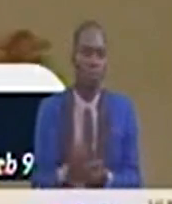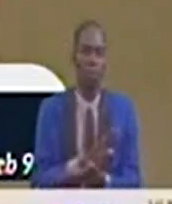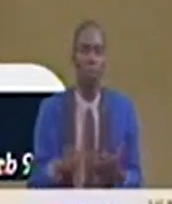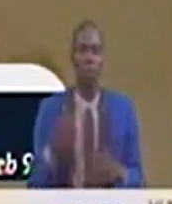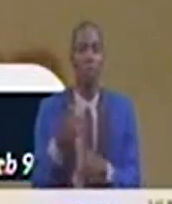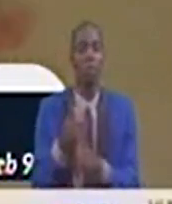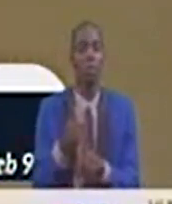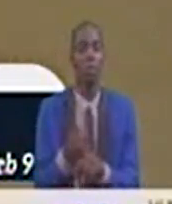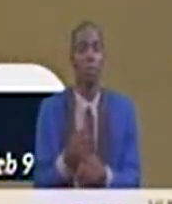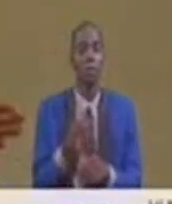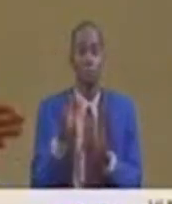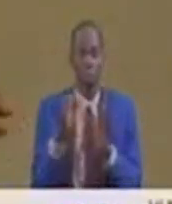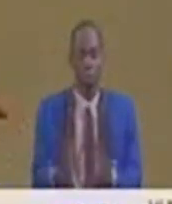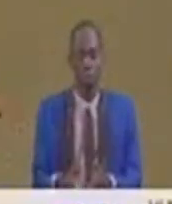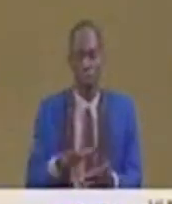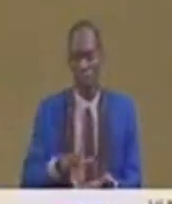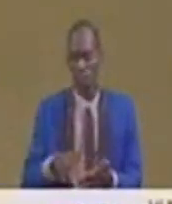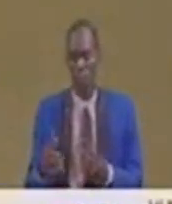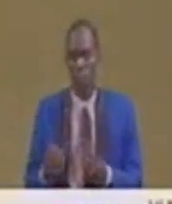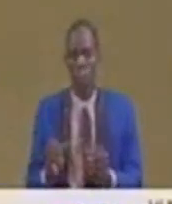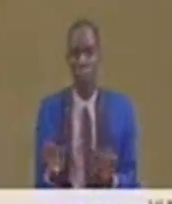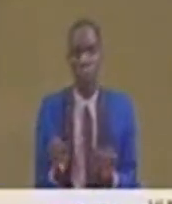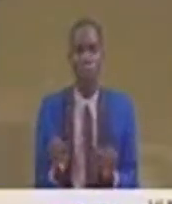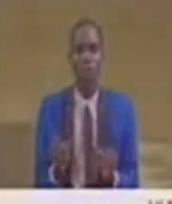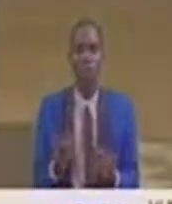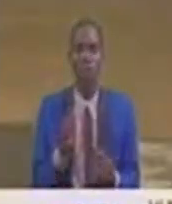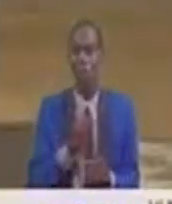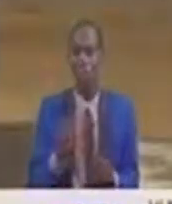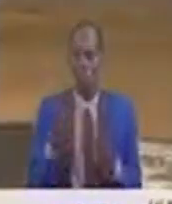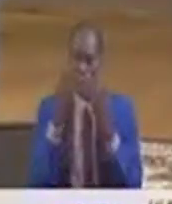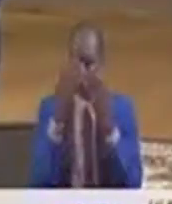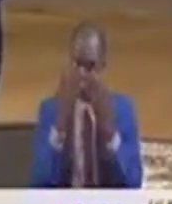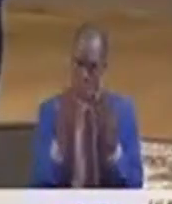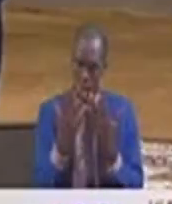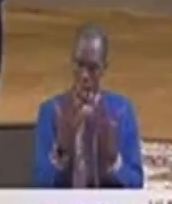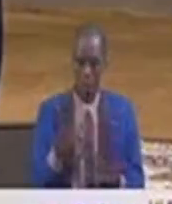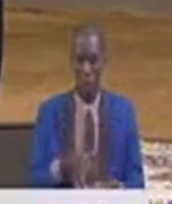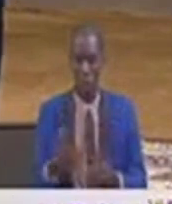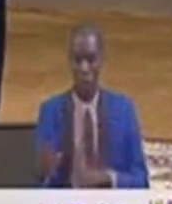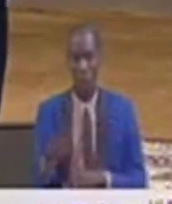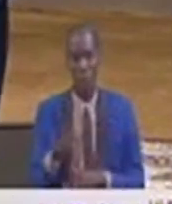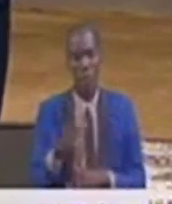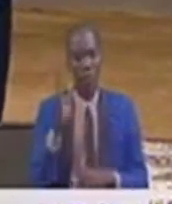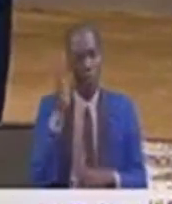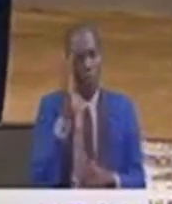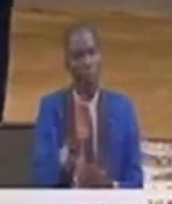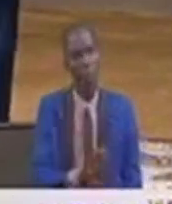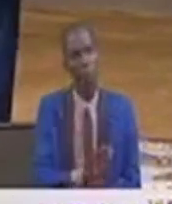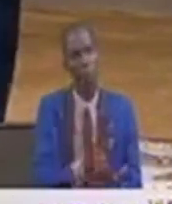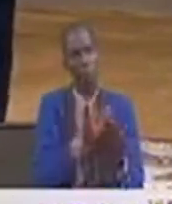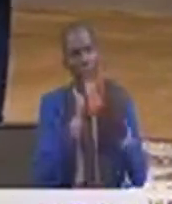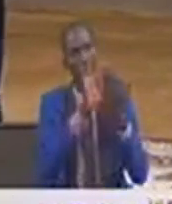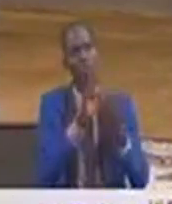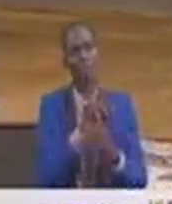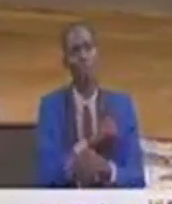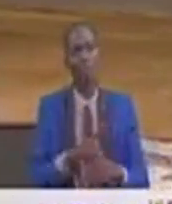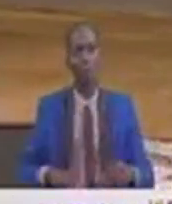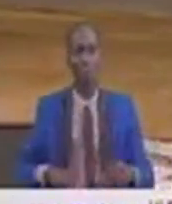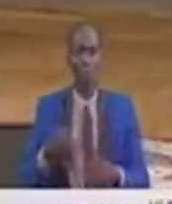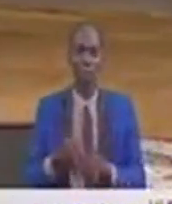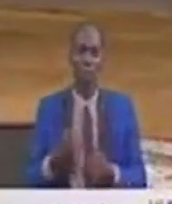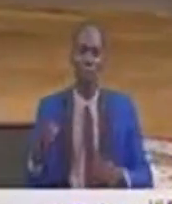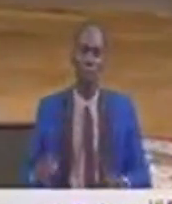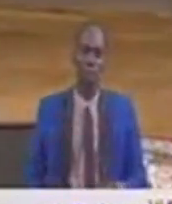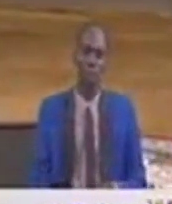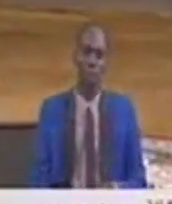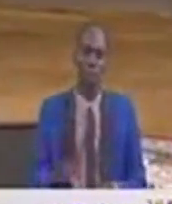himself. He dies suddenly. His sad death is going to face the Lord in eternity. Look at number